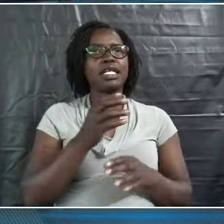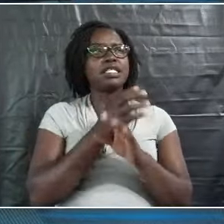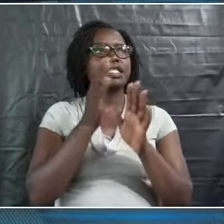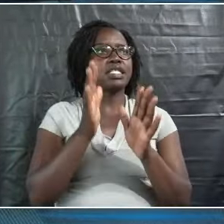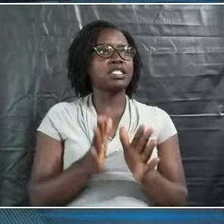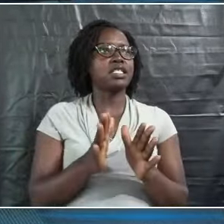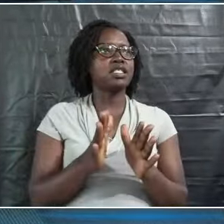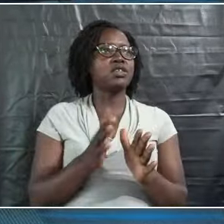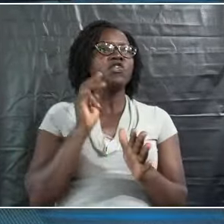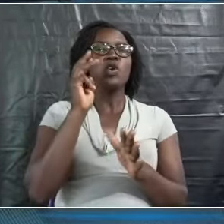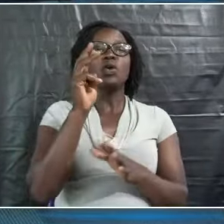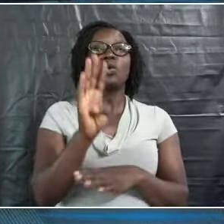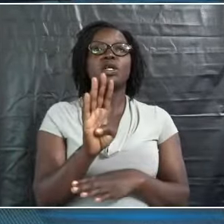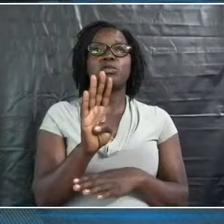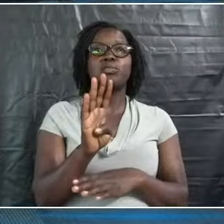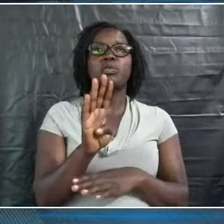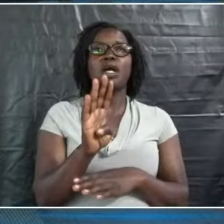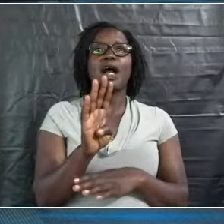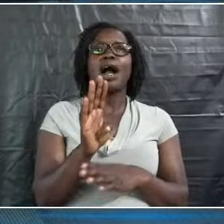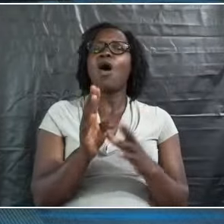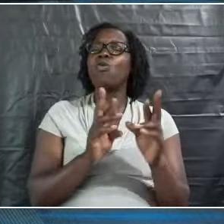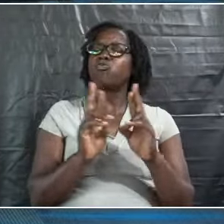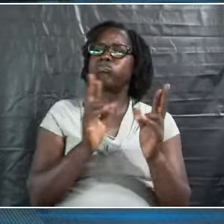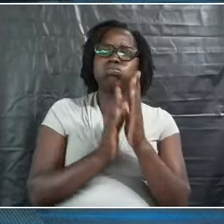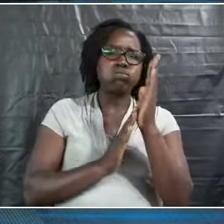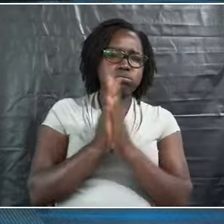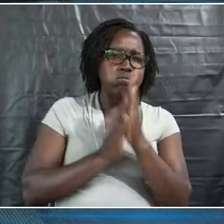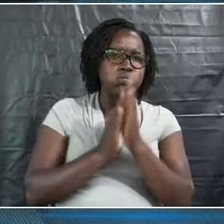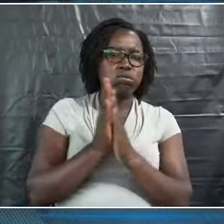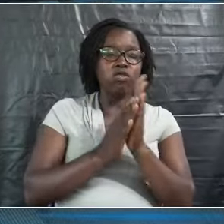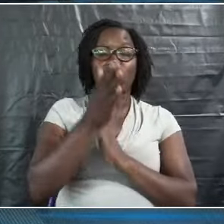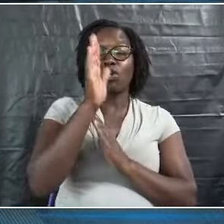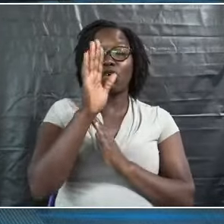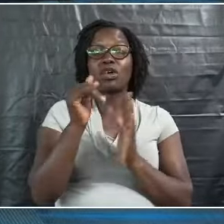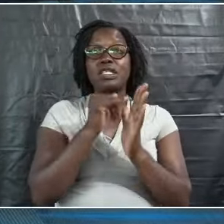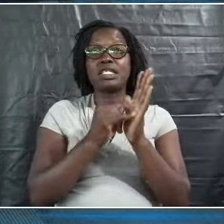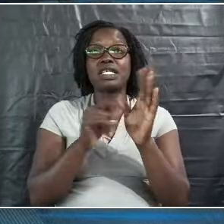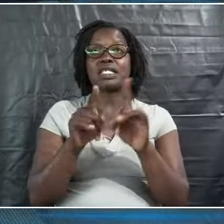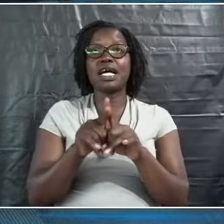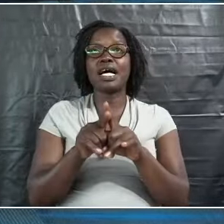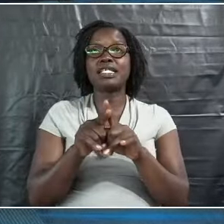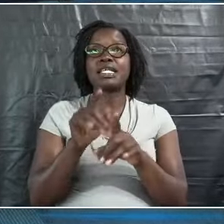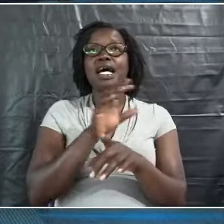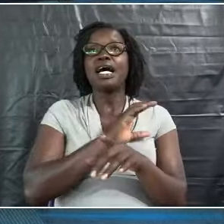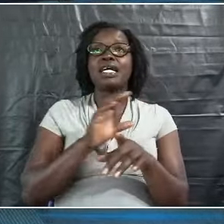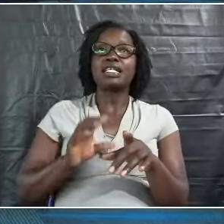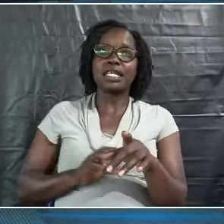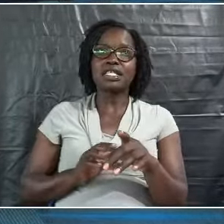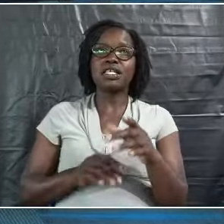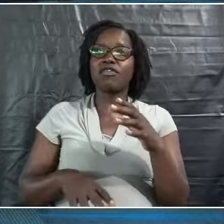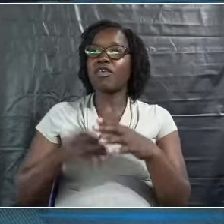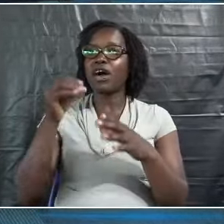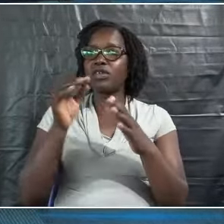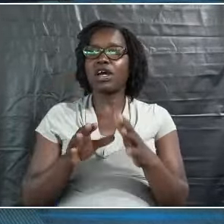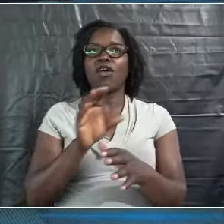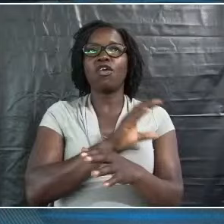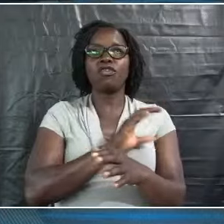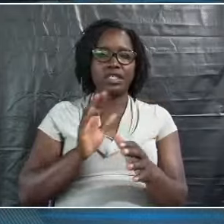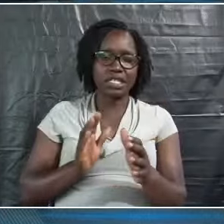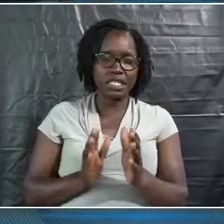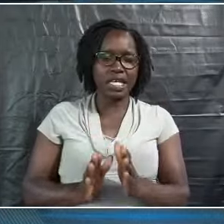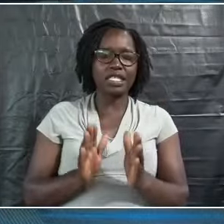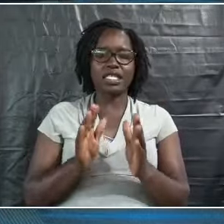would be on fire for God, just as Christ himself, the founder of Christianity, was on